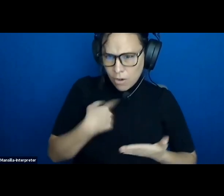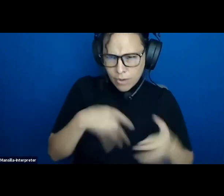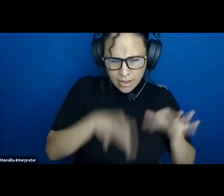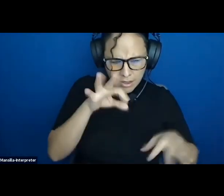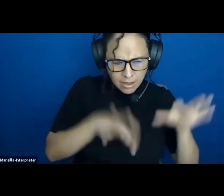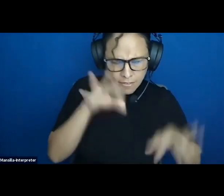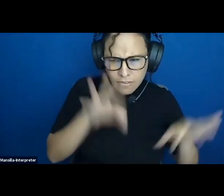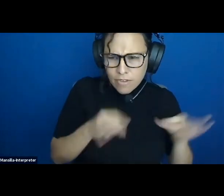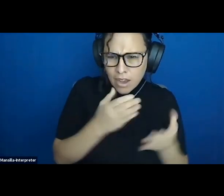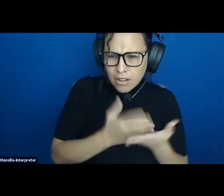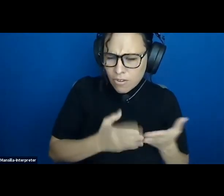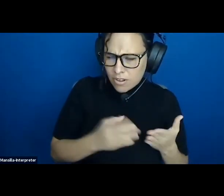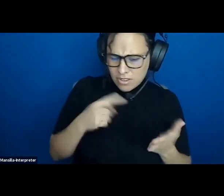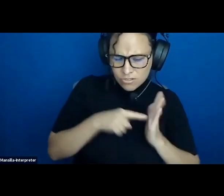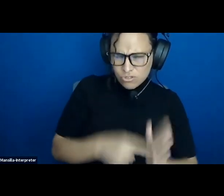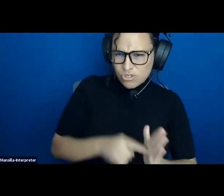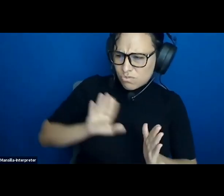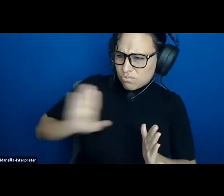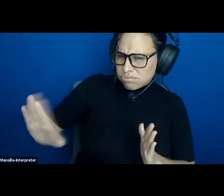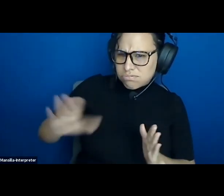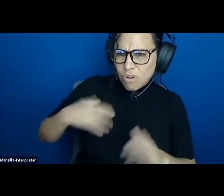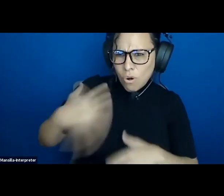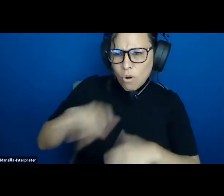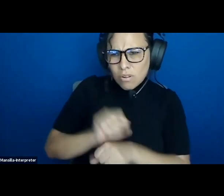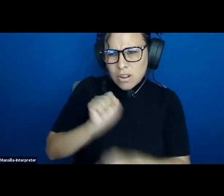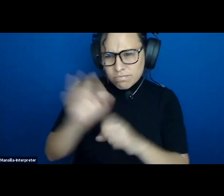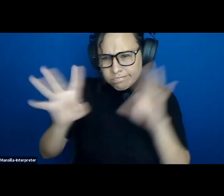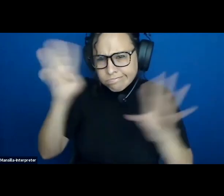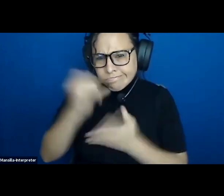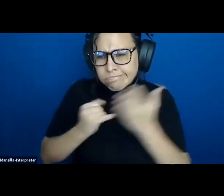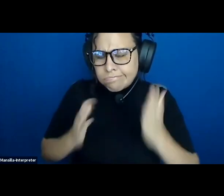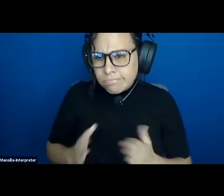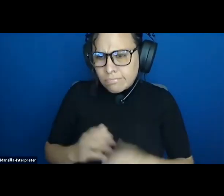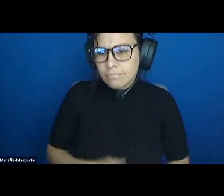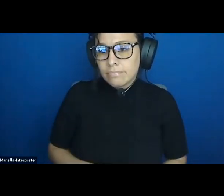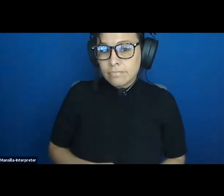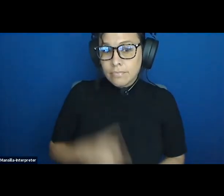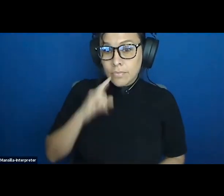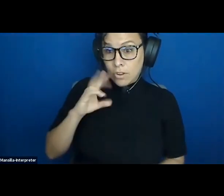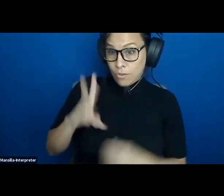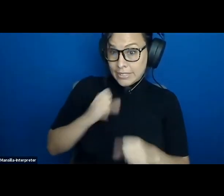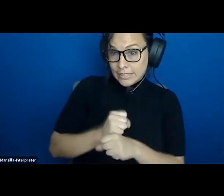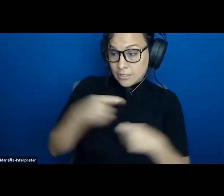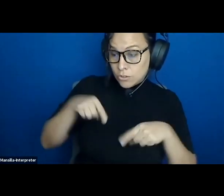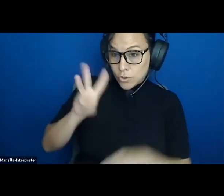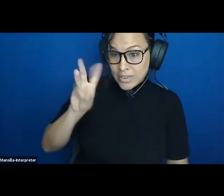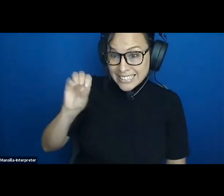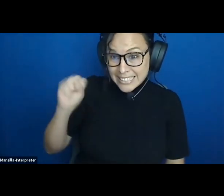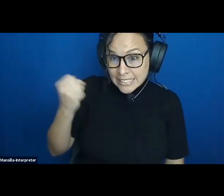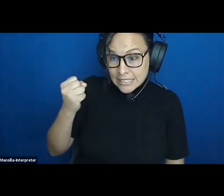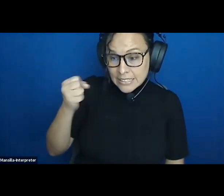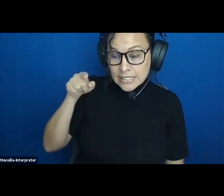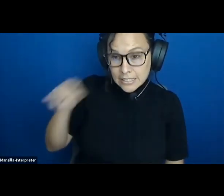whole picture of Margaret's artistic endeavors. For 7 years during the 60s, Margaret